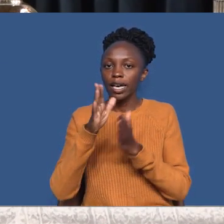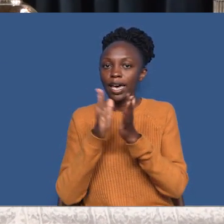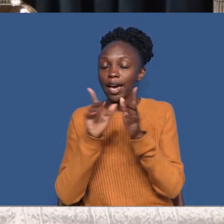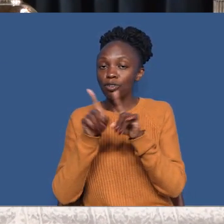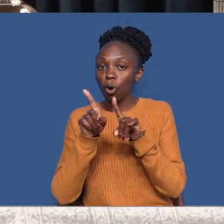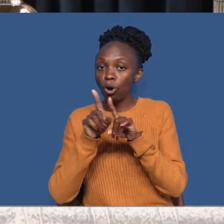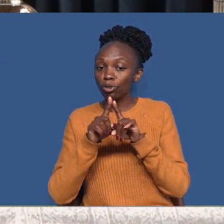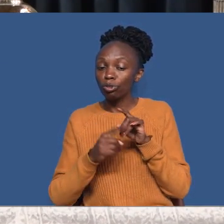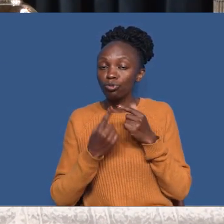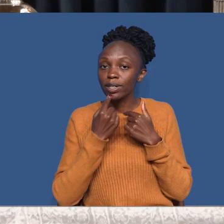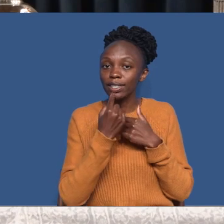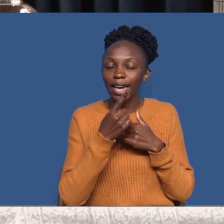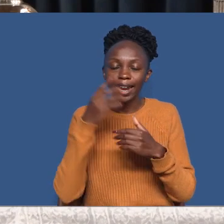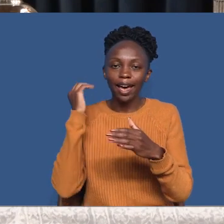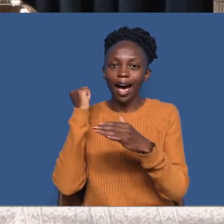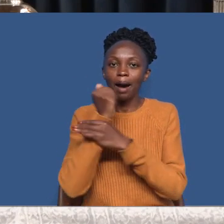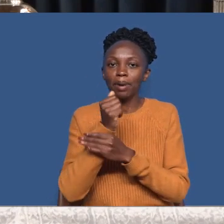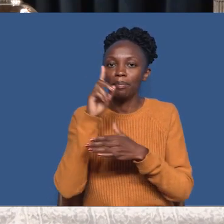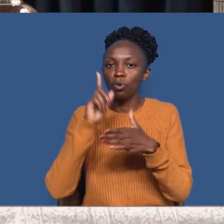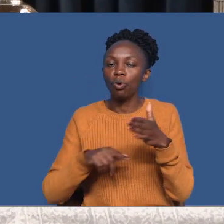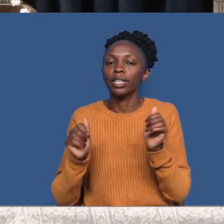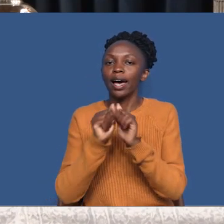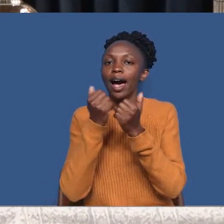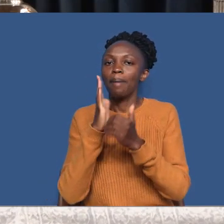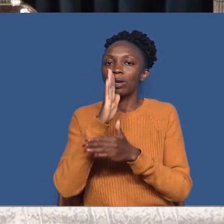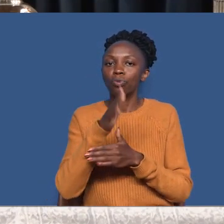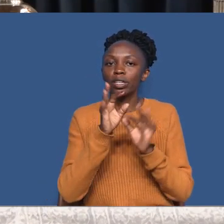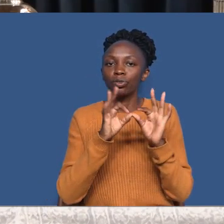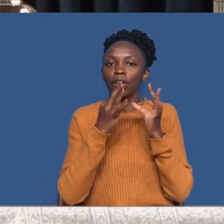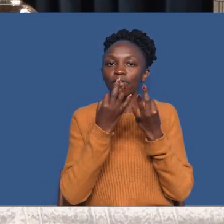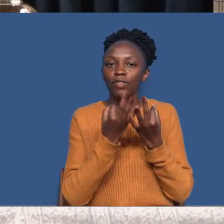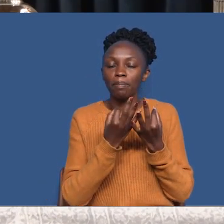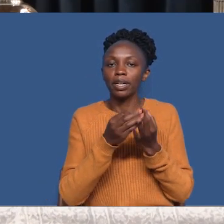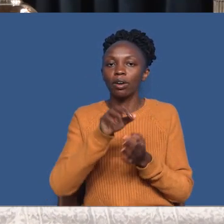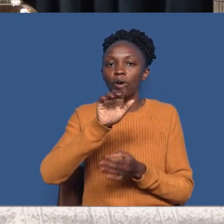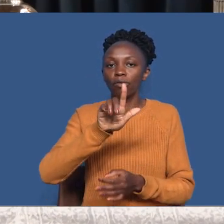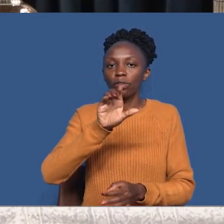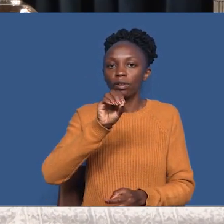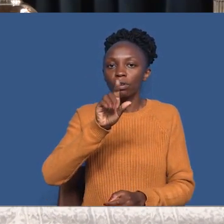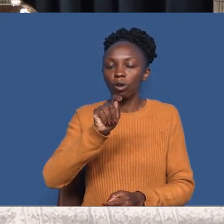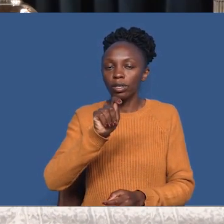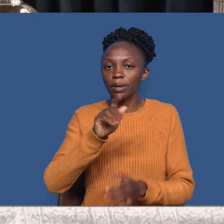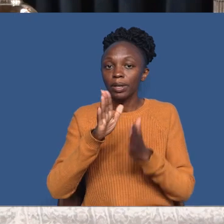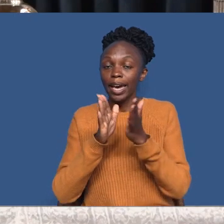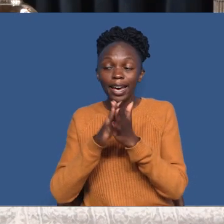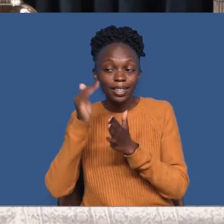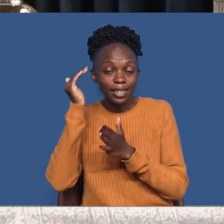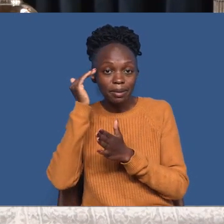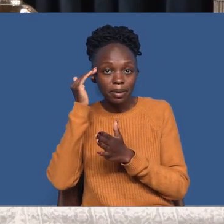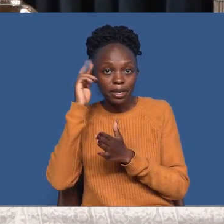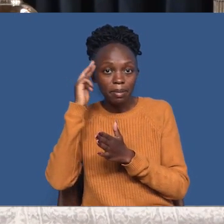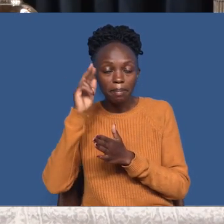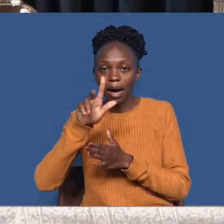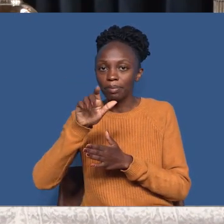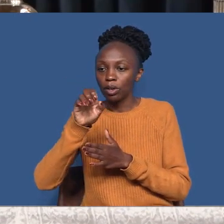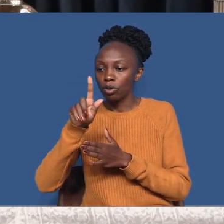reveal to Abraham what is about to happen to the family of Lot. And you remember Lot was a